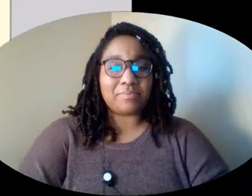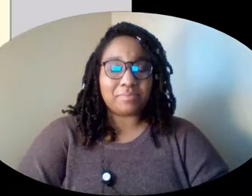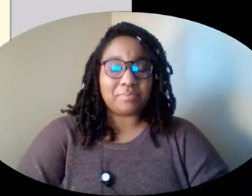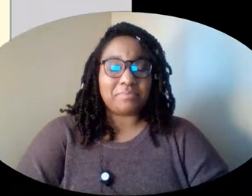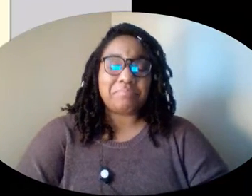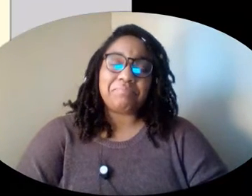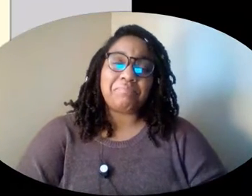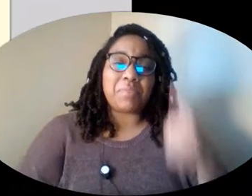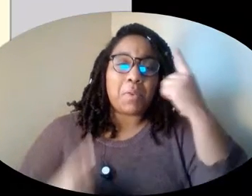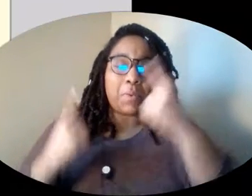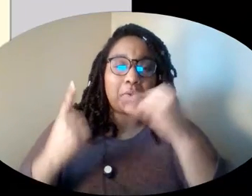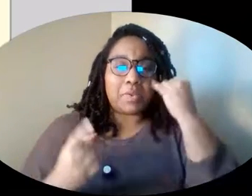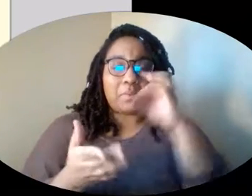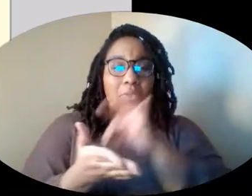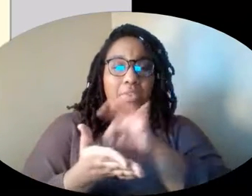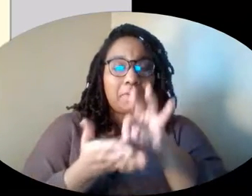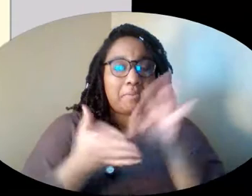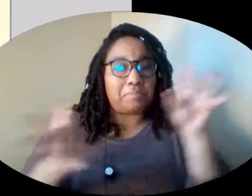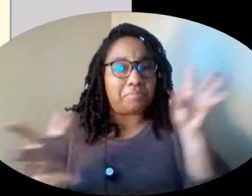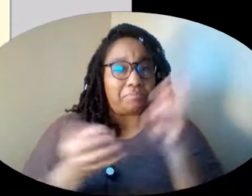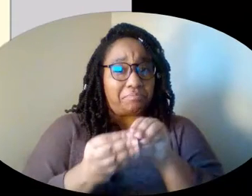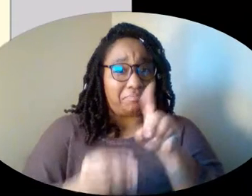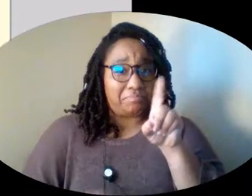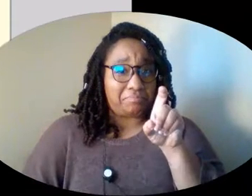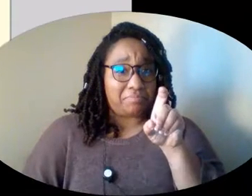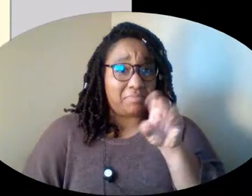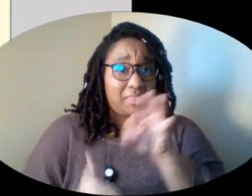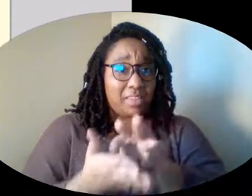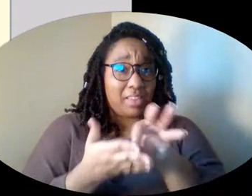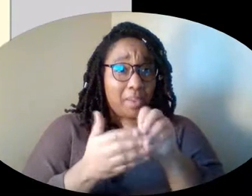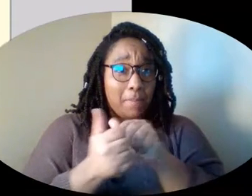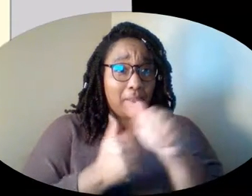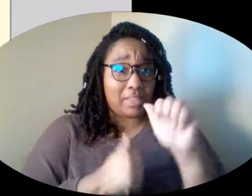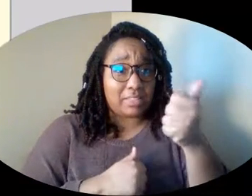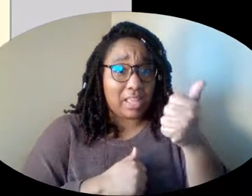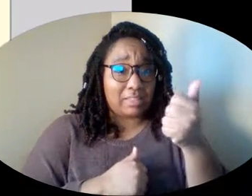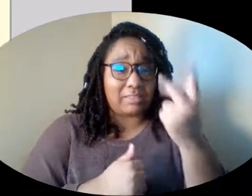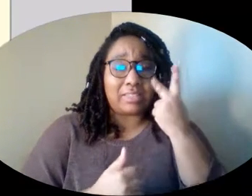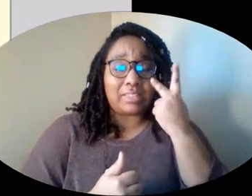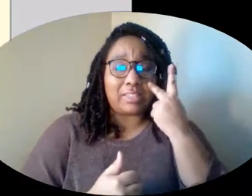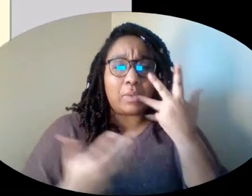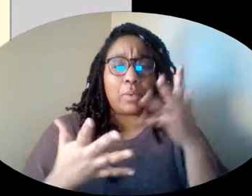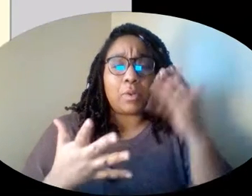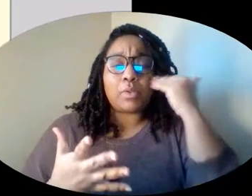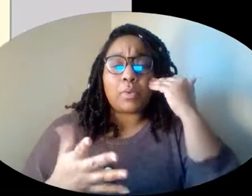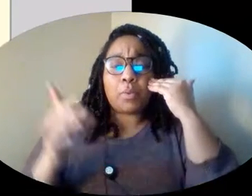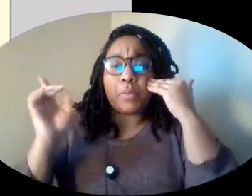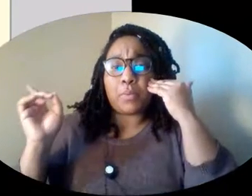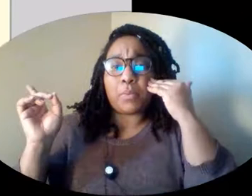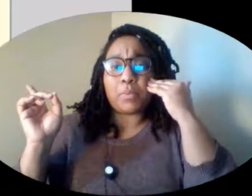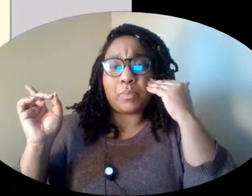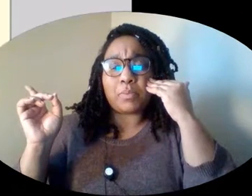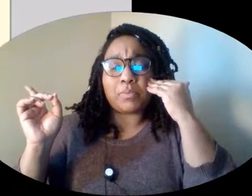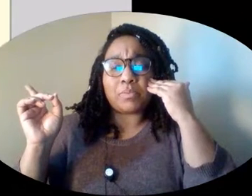I wonder if we could count them all together. Could we count past 10? Let's see. We already know that this one right